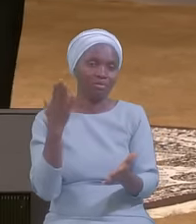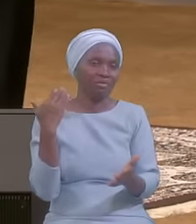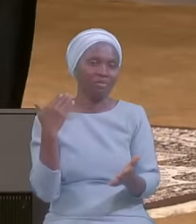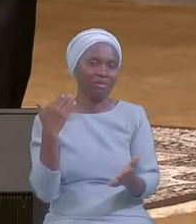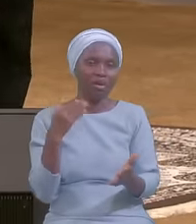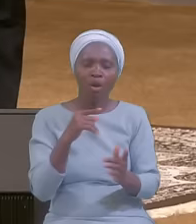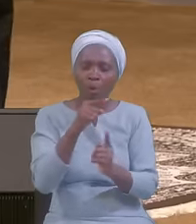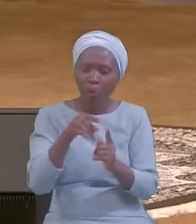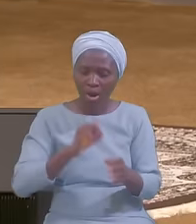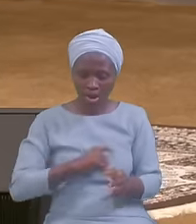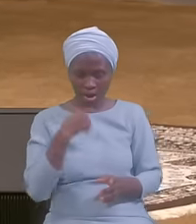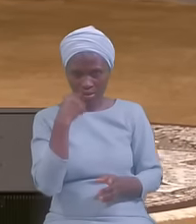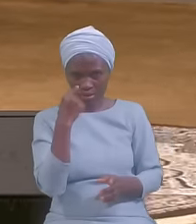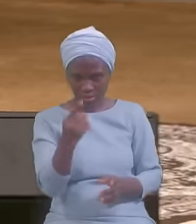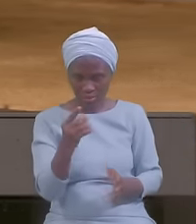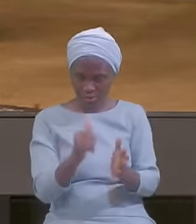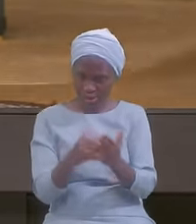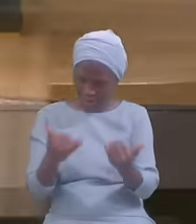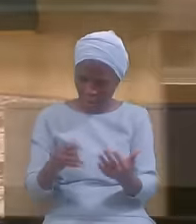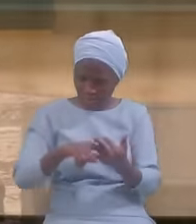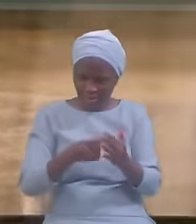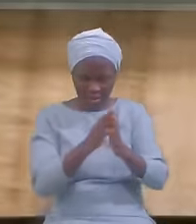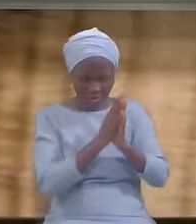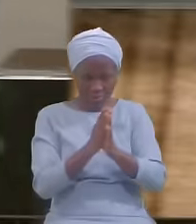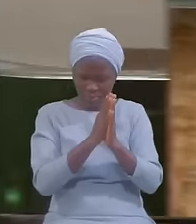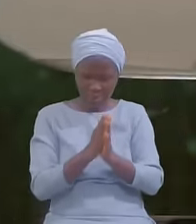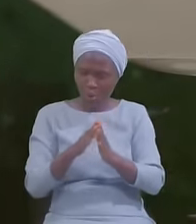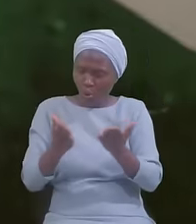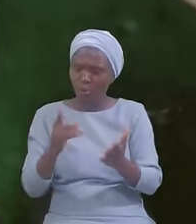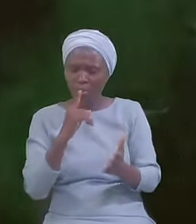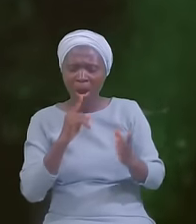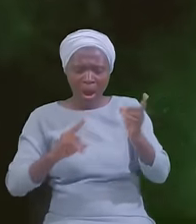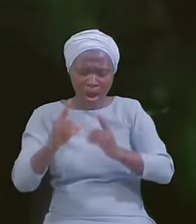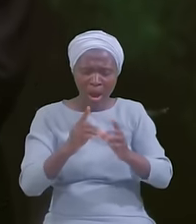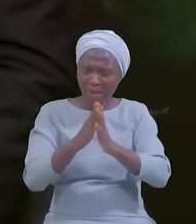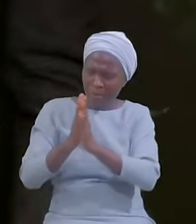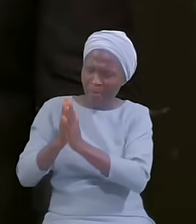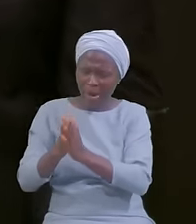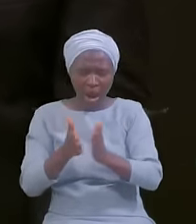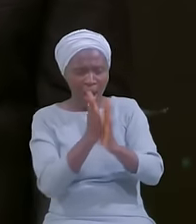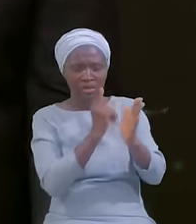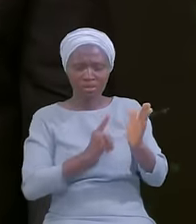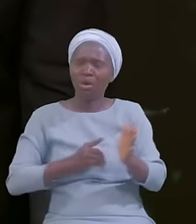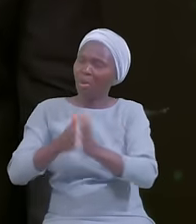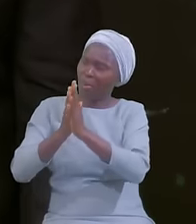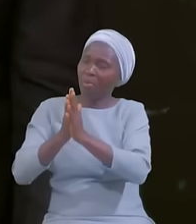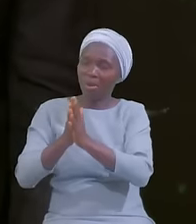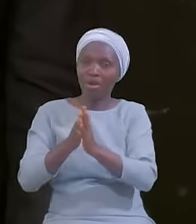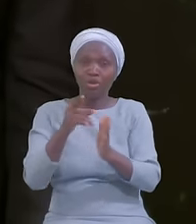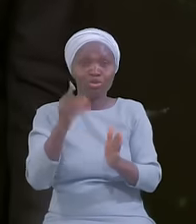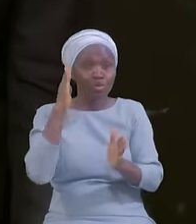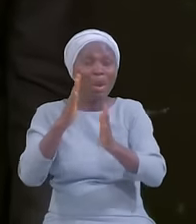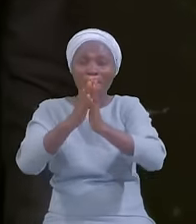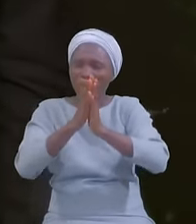When I tell you, now pray, open your mouth and ask the Lord, you will pray and you will ask for what you have